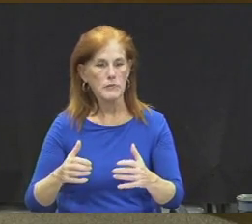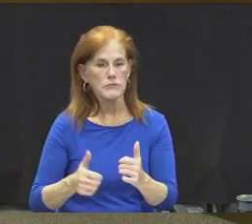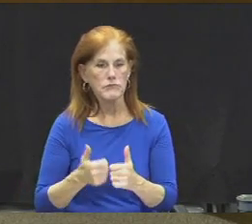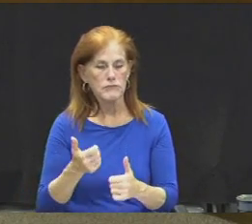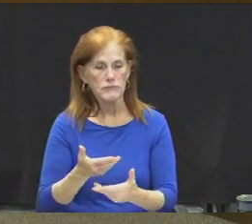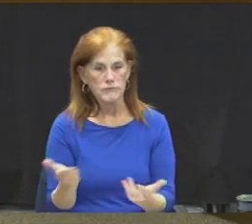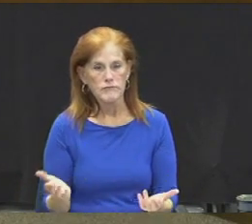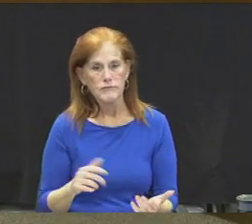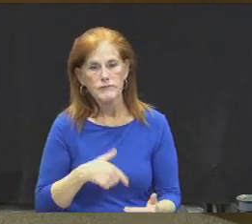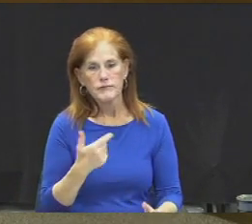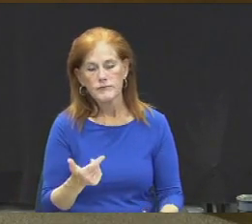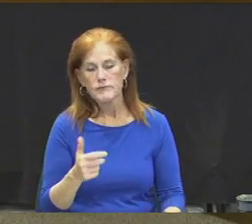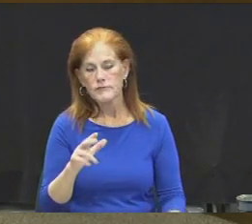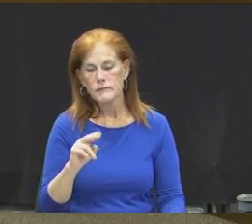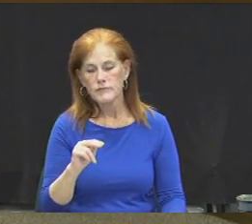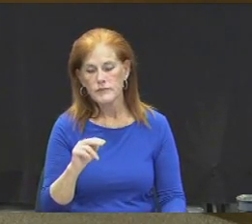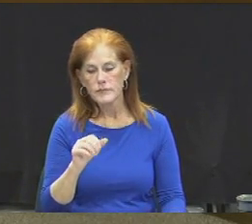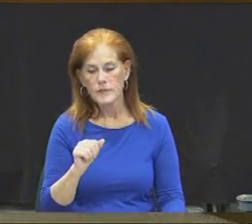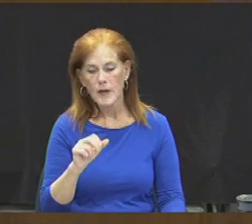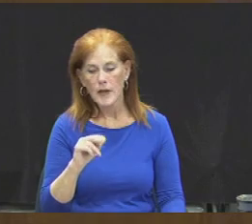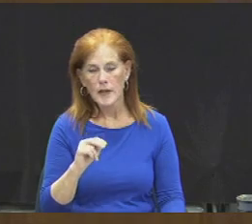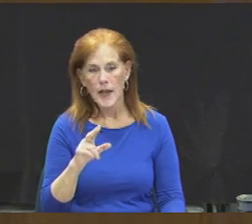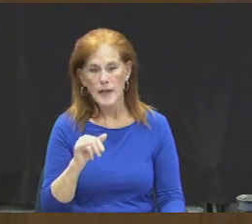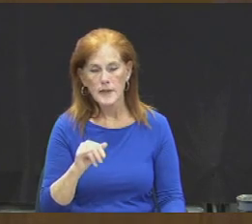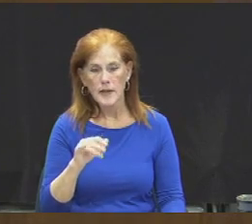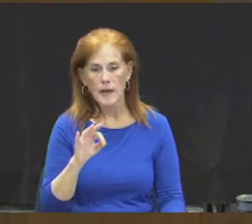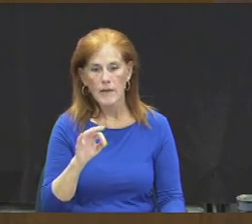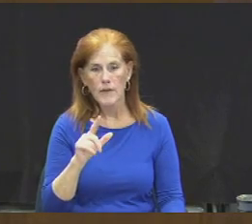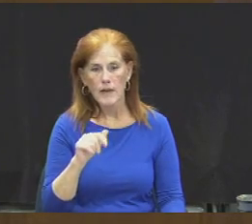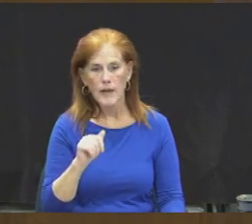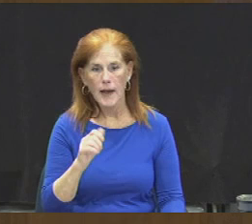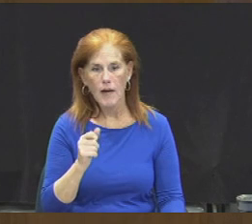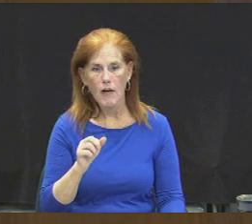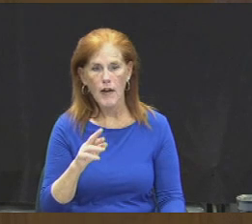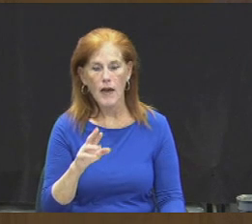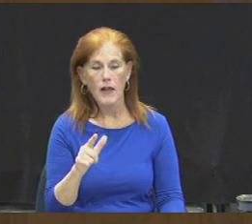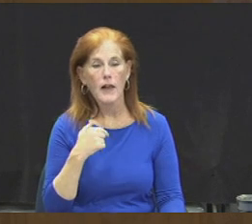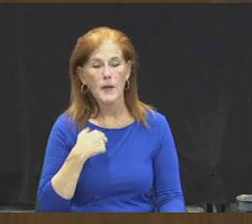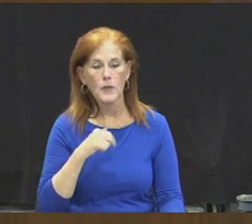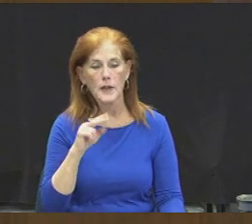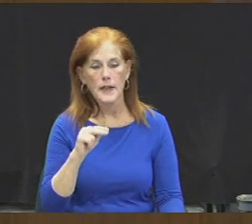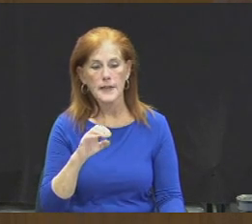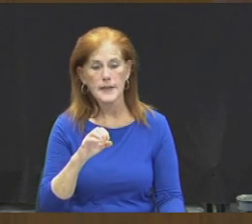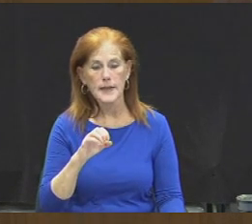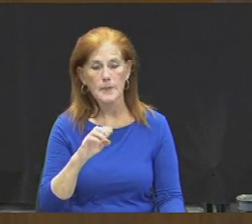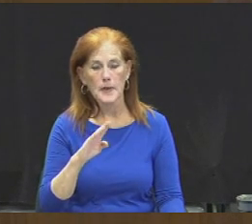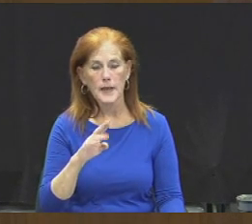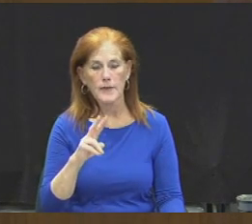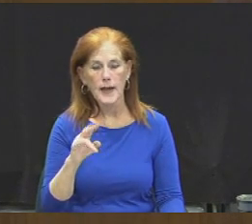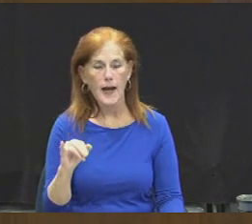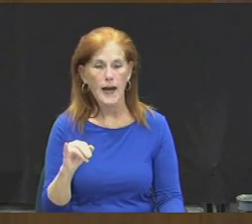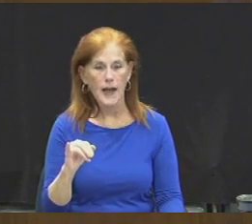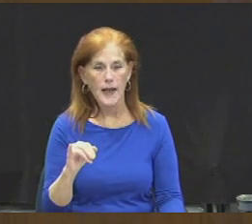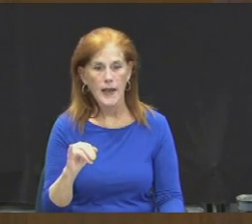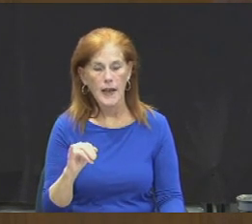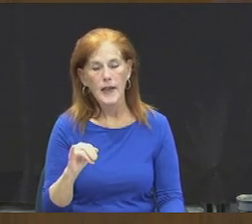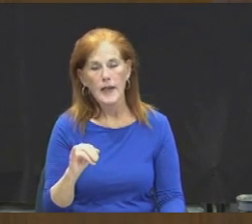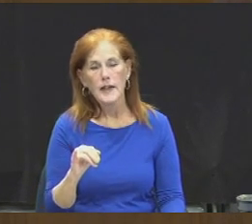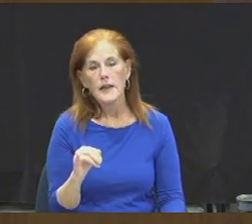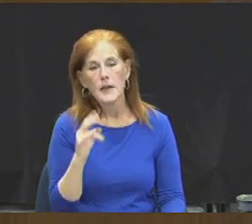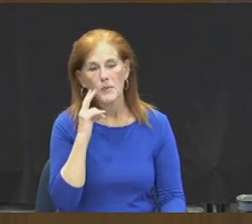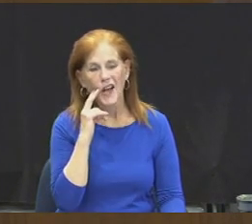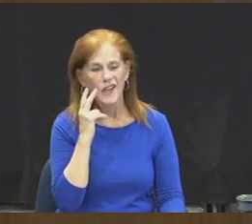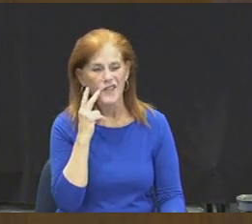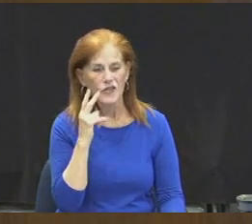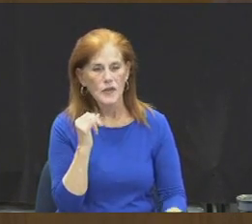And Ms. Floro? And my name's Nancy Flurl, and I'm with the Nebraska Commission for the Blind and Visually Impaired. We're